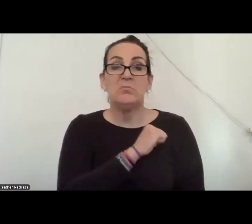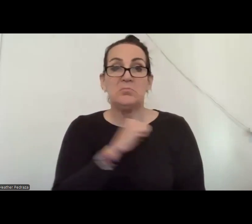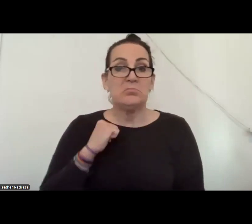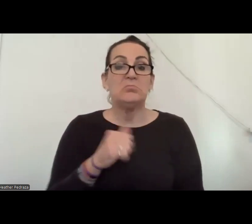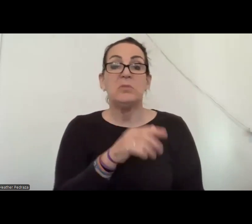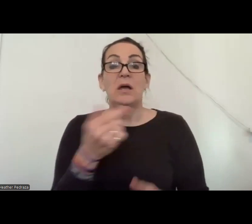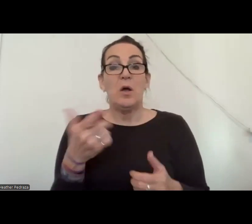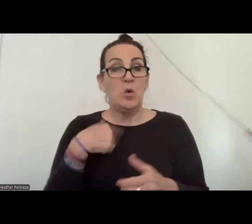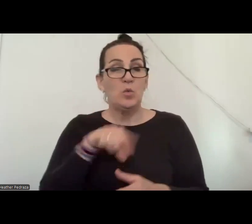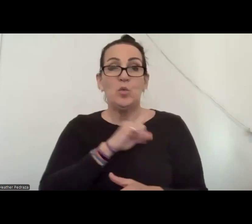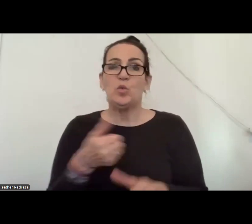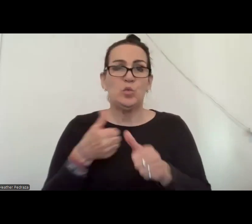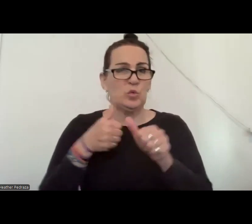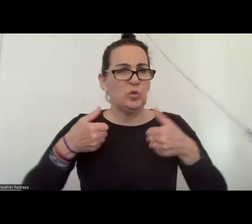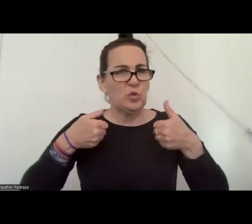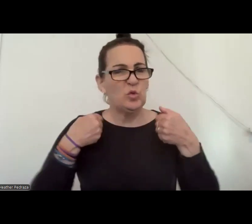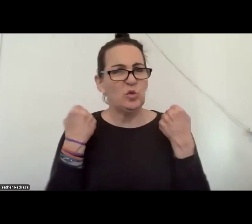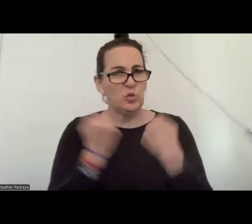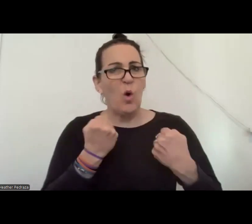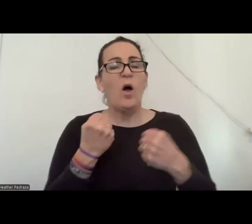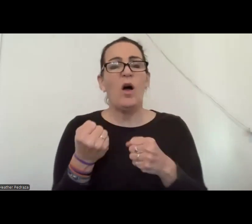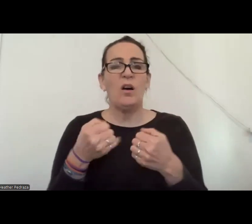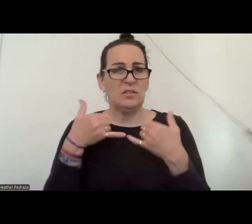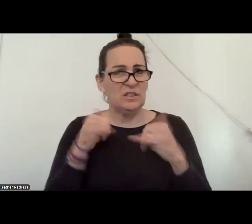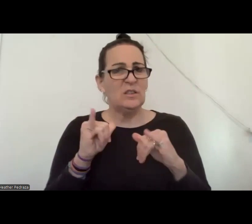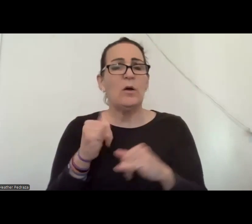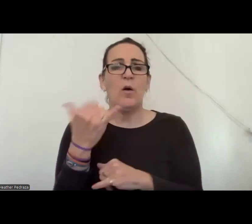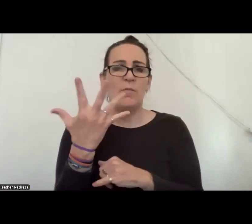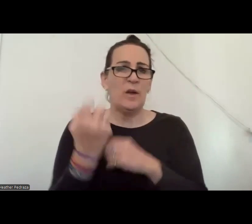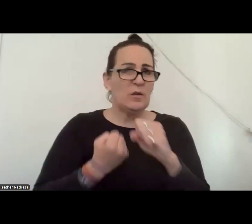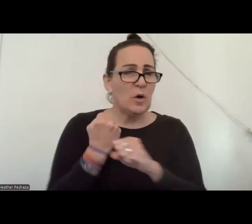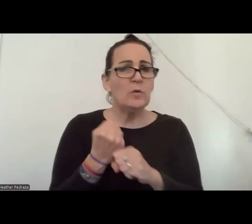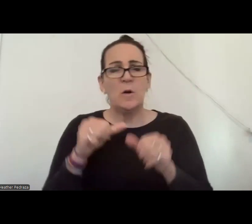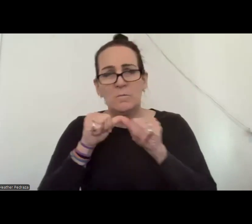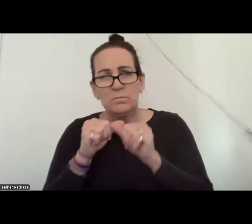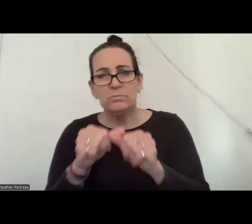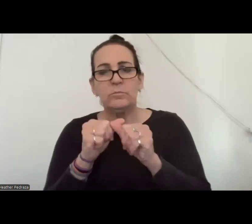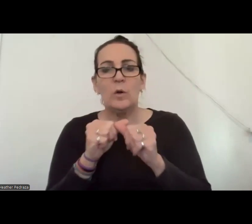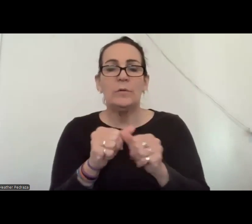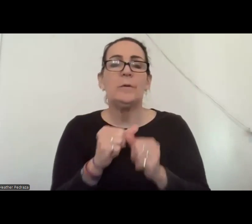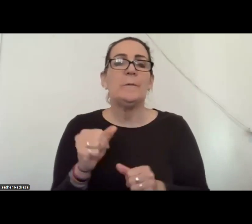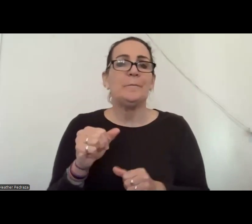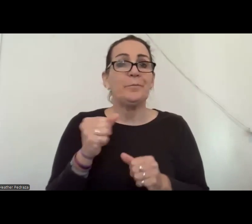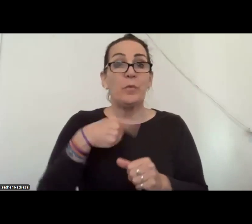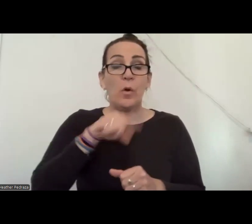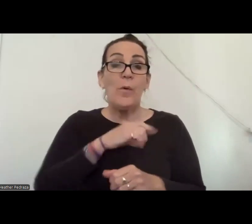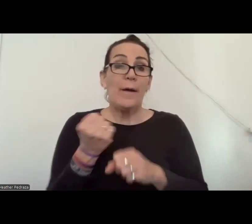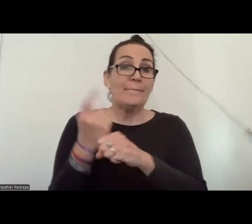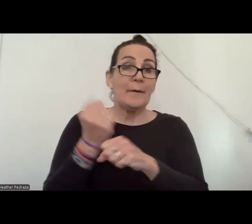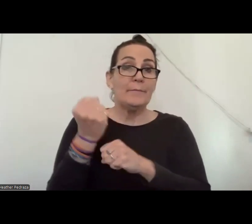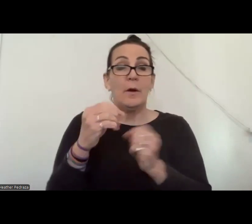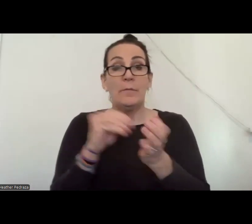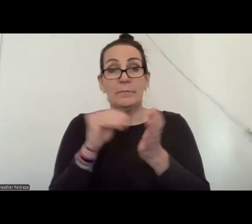5th year, and there's lots to report in our annual report that we've not, you know, we continue to keep our